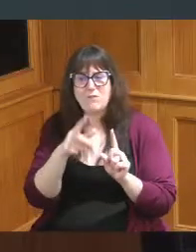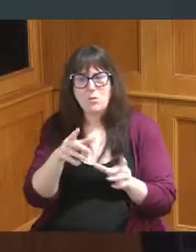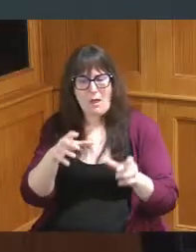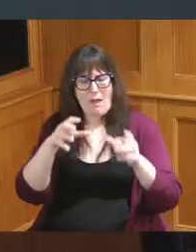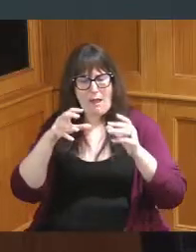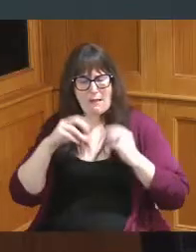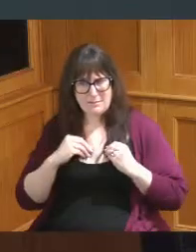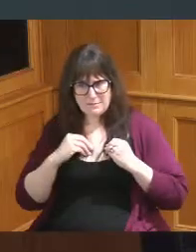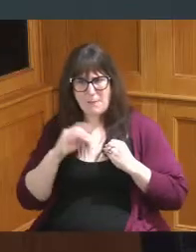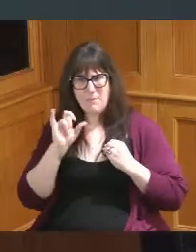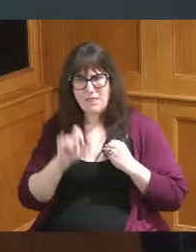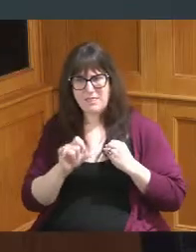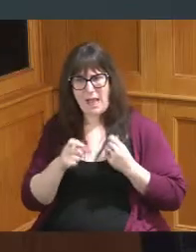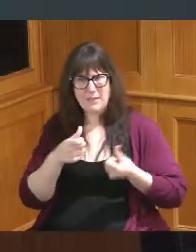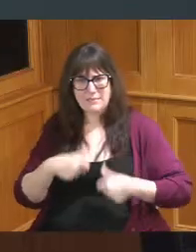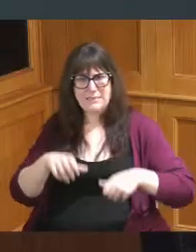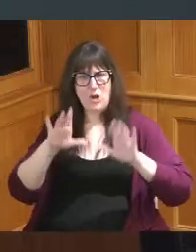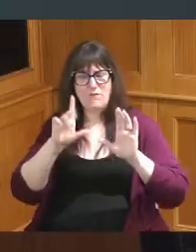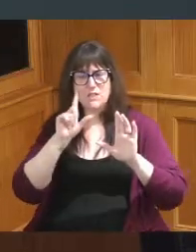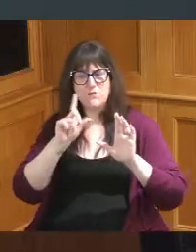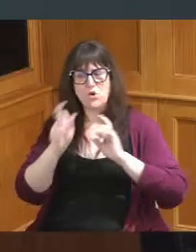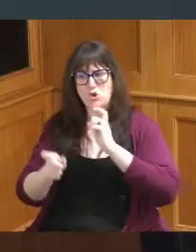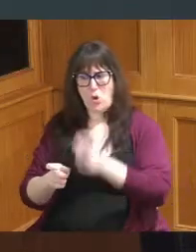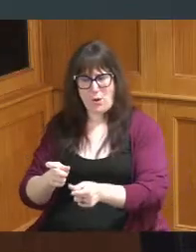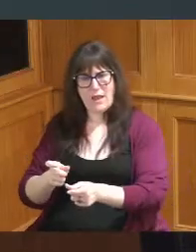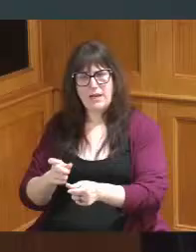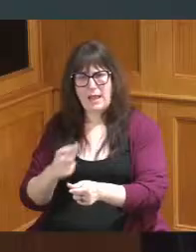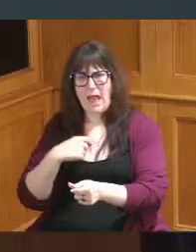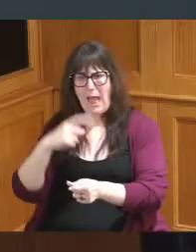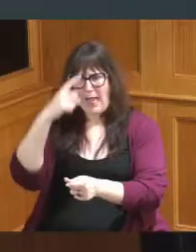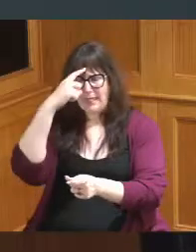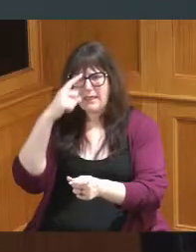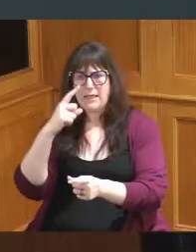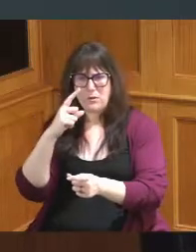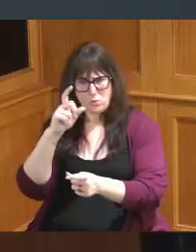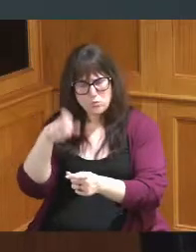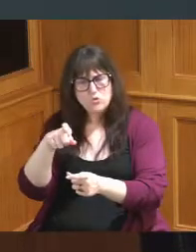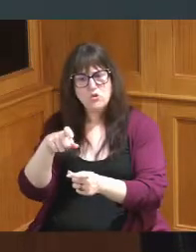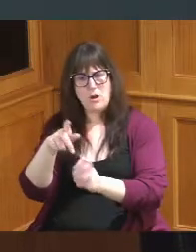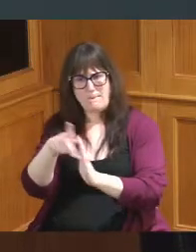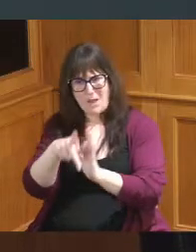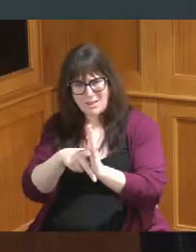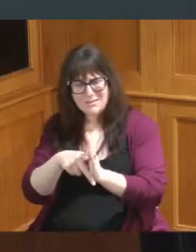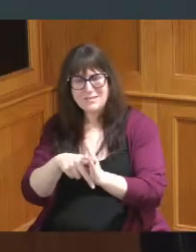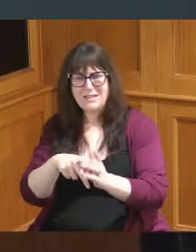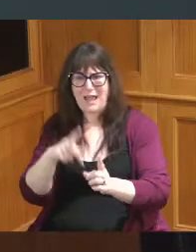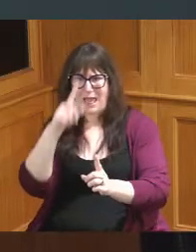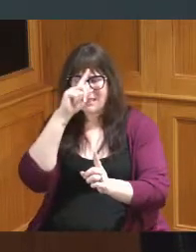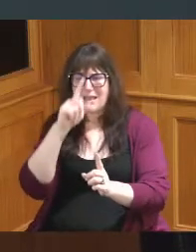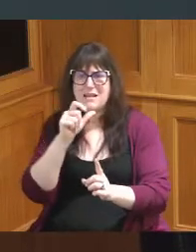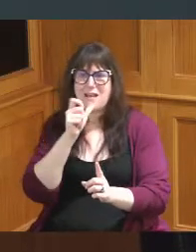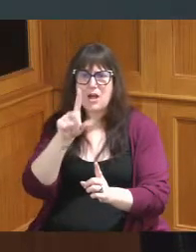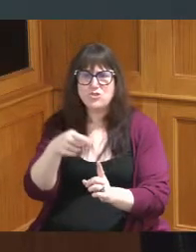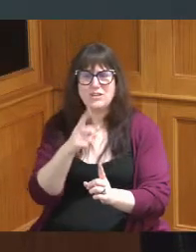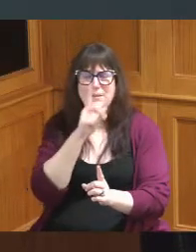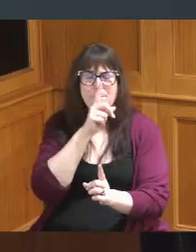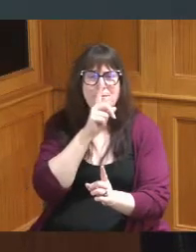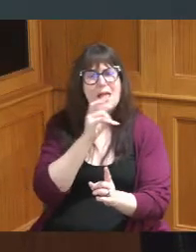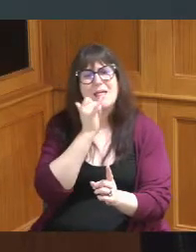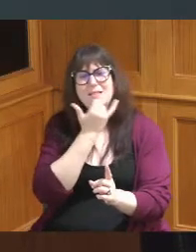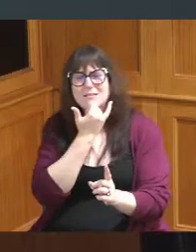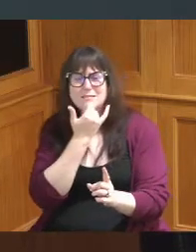problem supporting this policy. I think it's not only myths that people have in the community, but maybe it will be